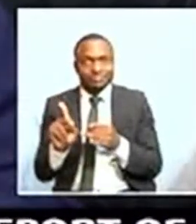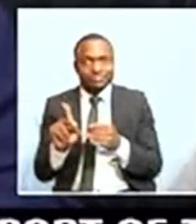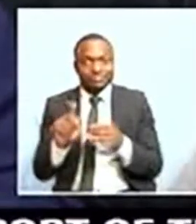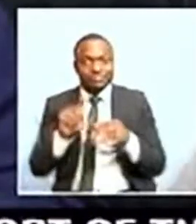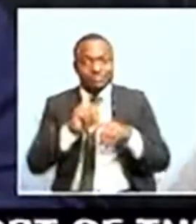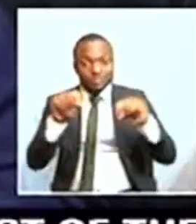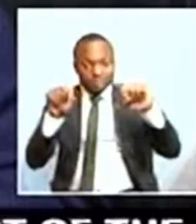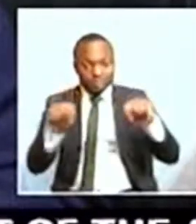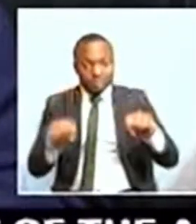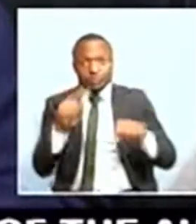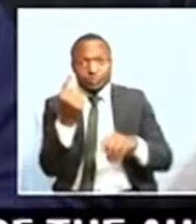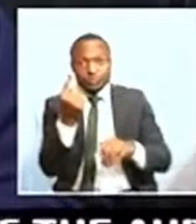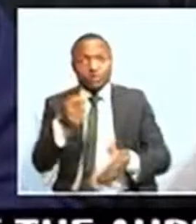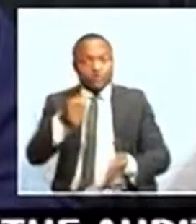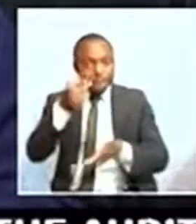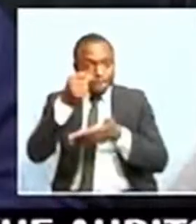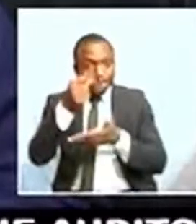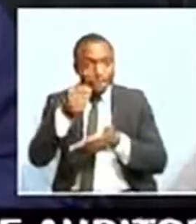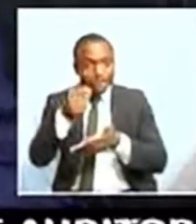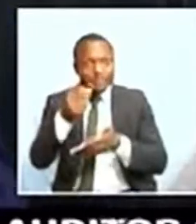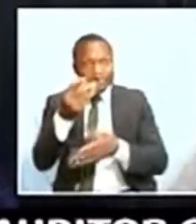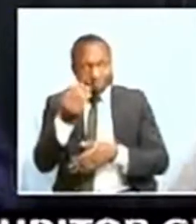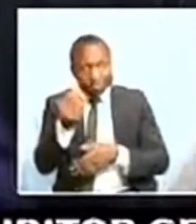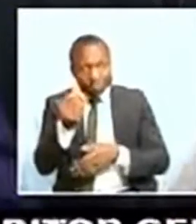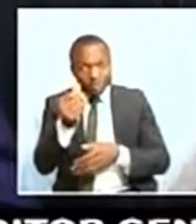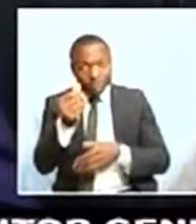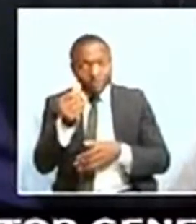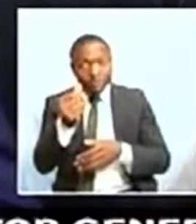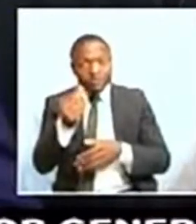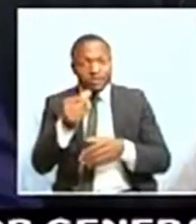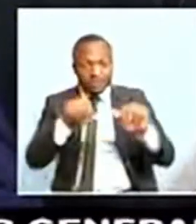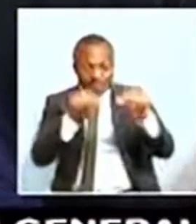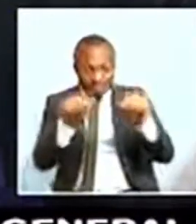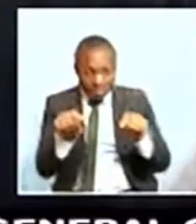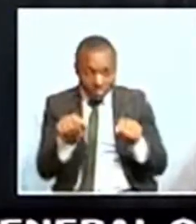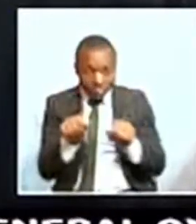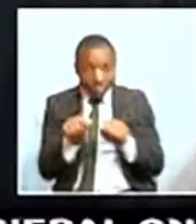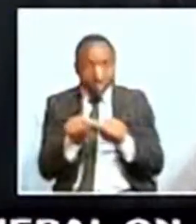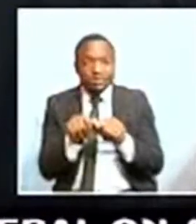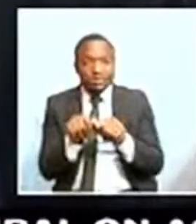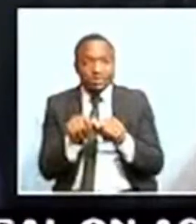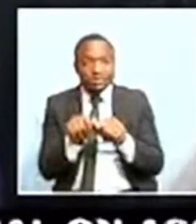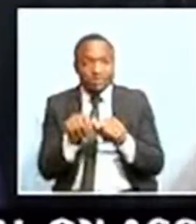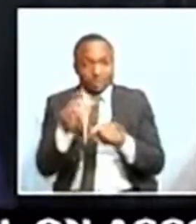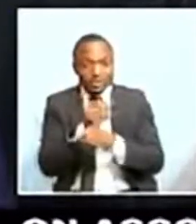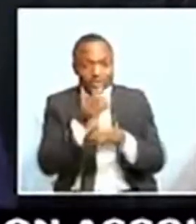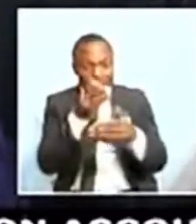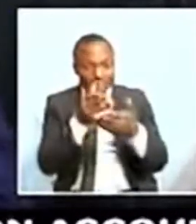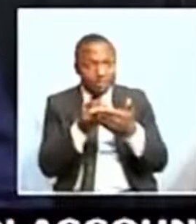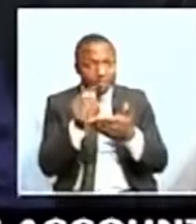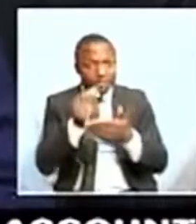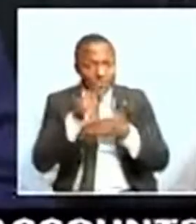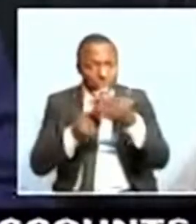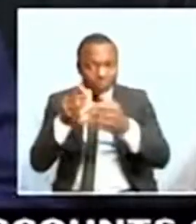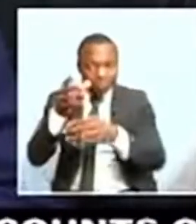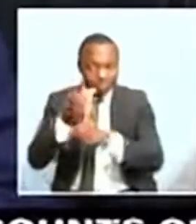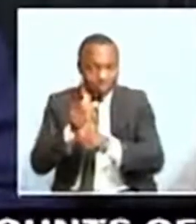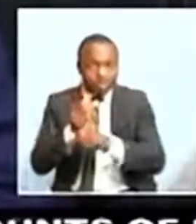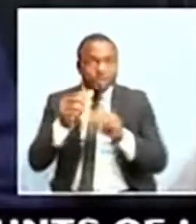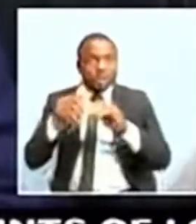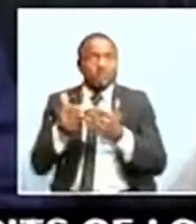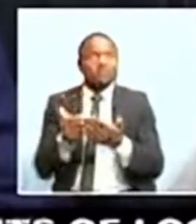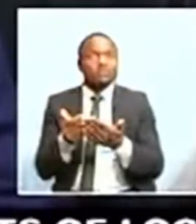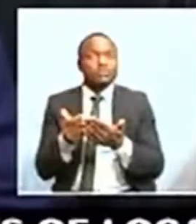table 1 of the budget and income in terms of the sources of the monies and what you received? So